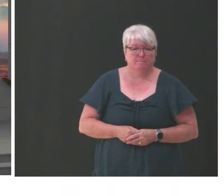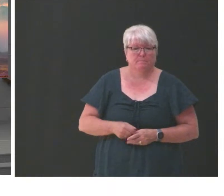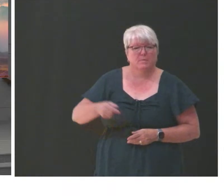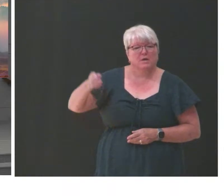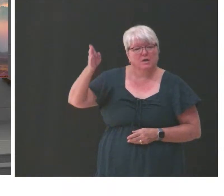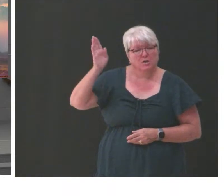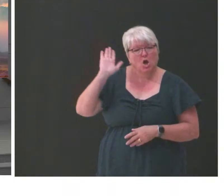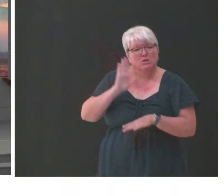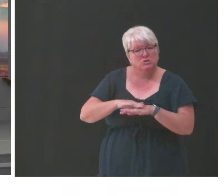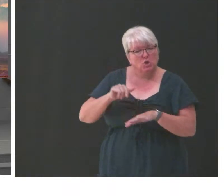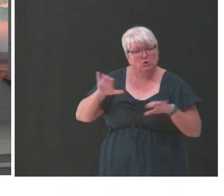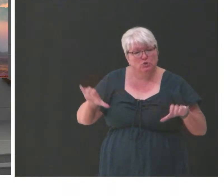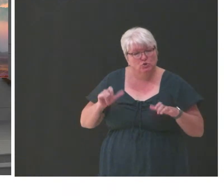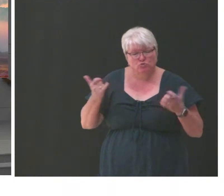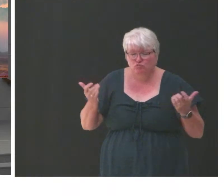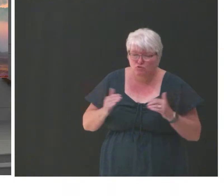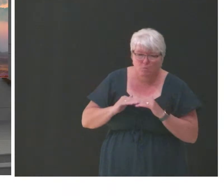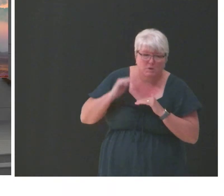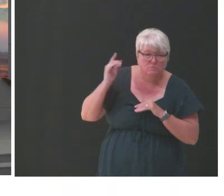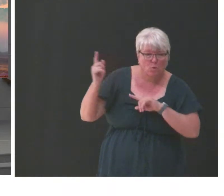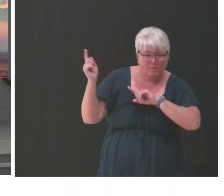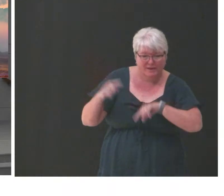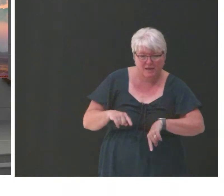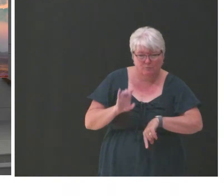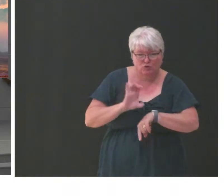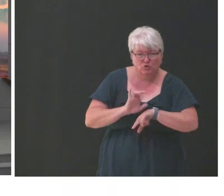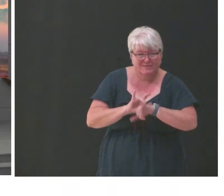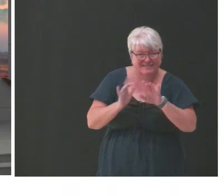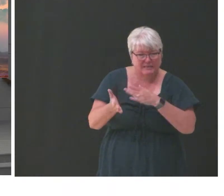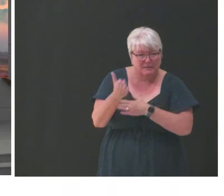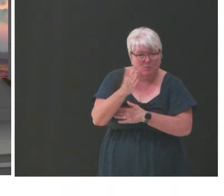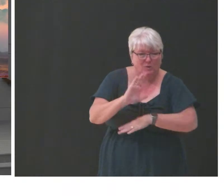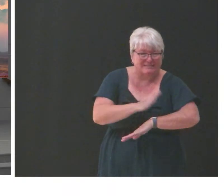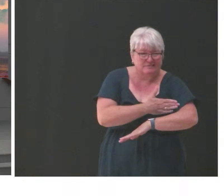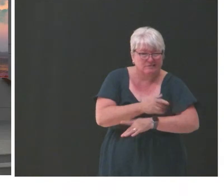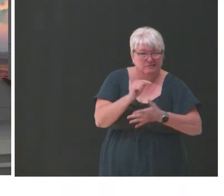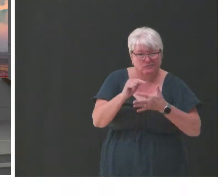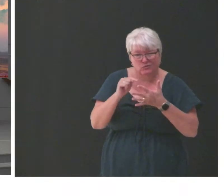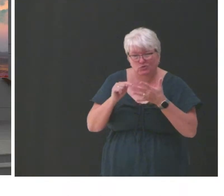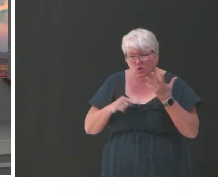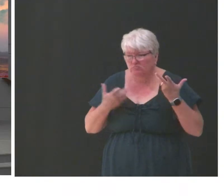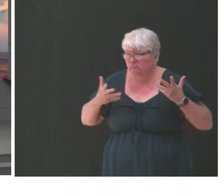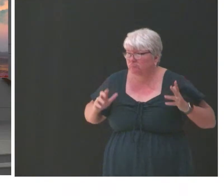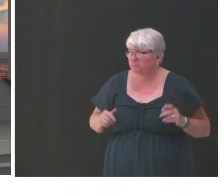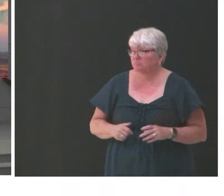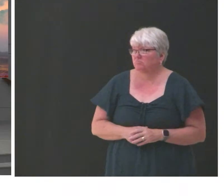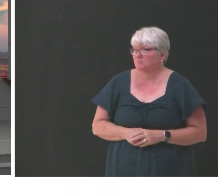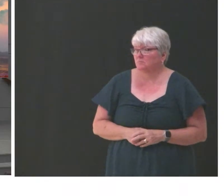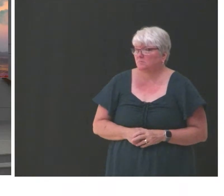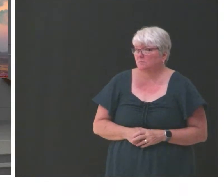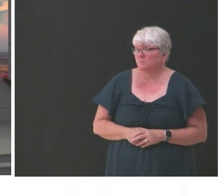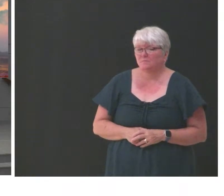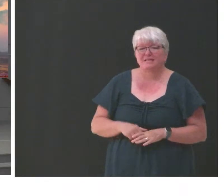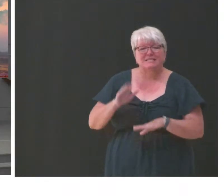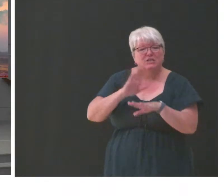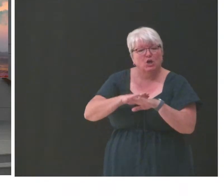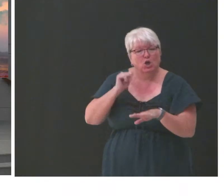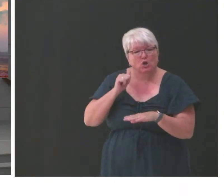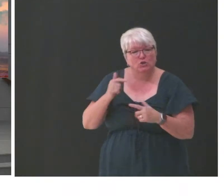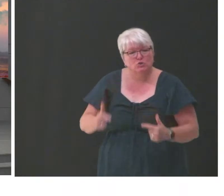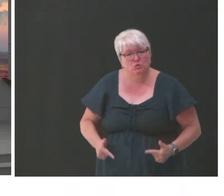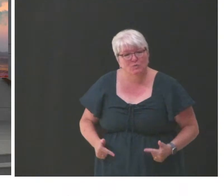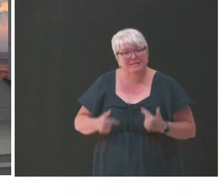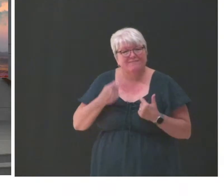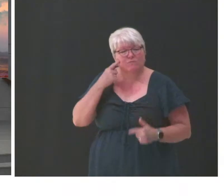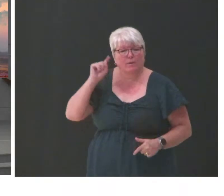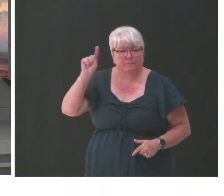God's called us to do so much more than come to church on a Sunday morning, sing a few songs, go home, and feel like we punched our ticket for the week. He's called us to live life for